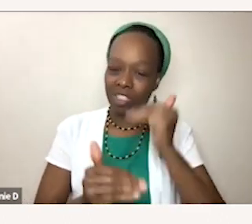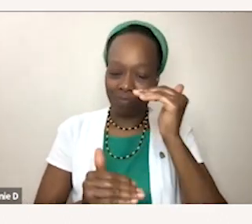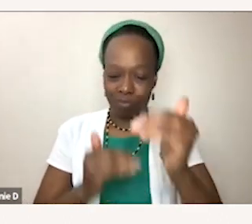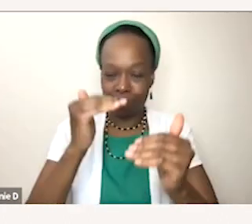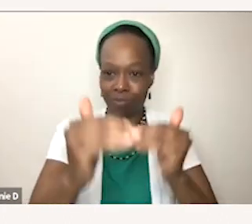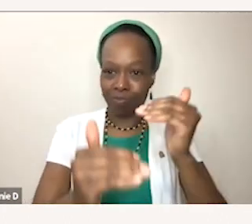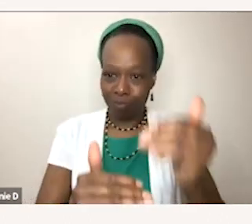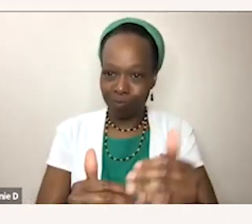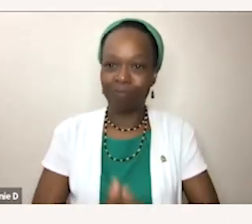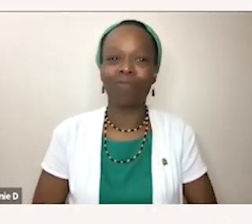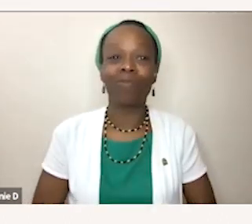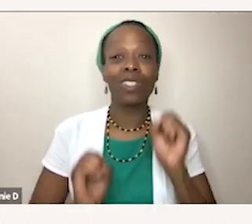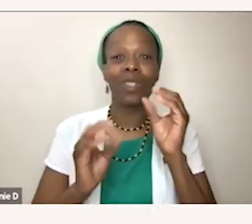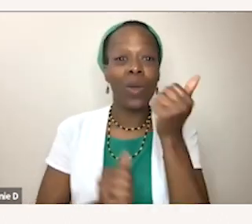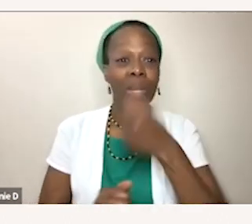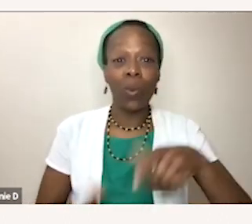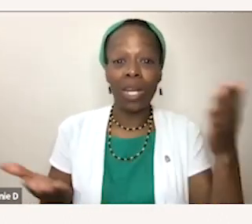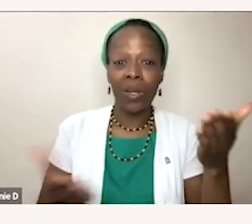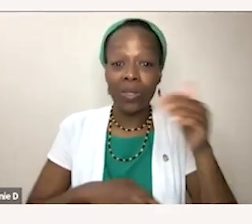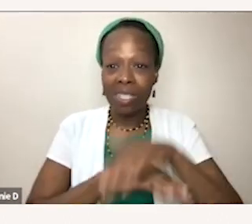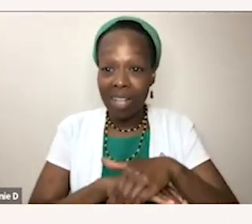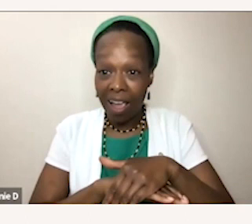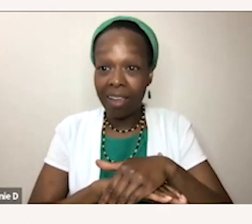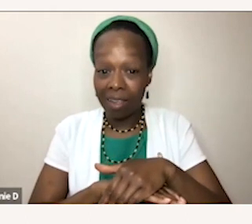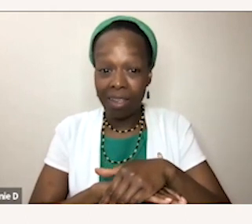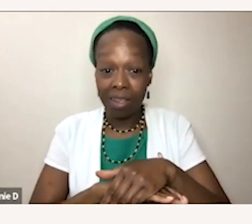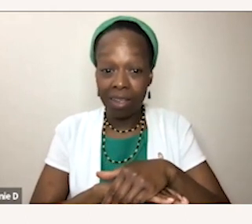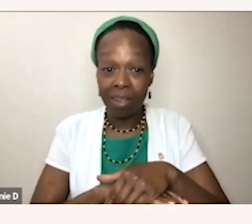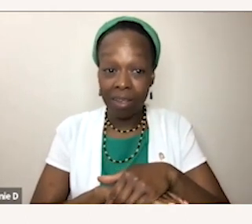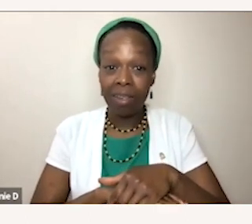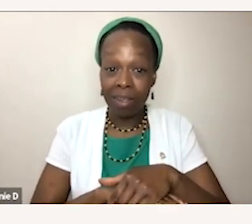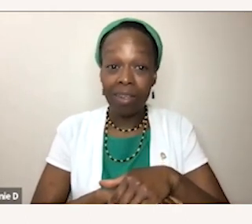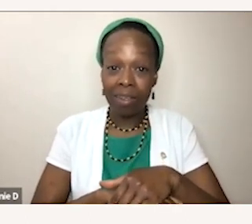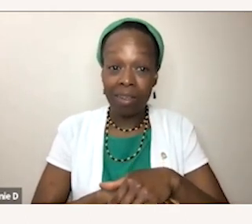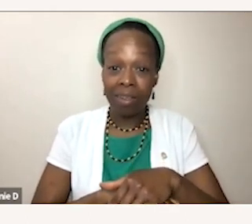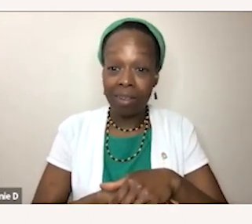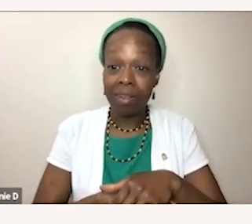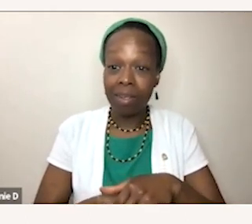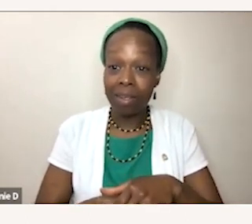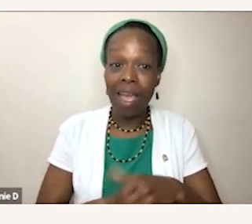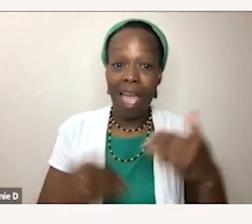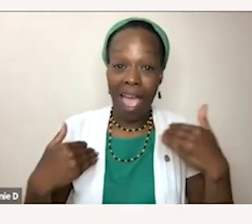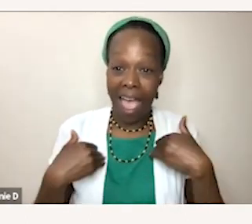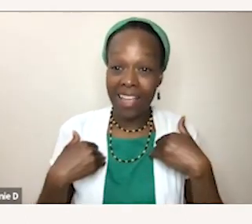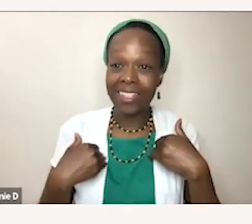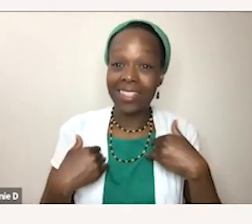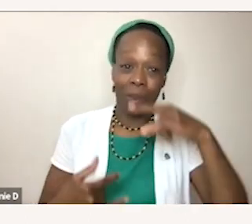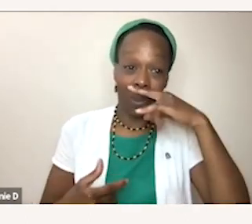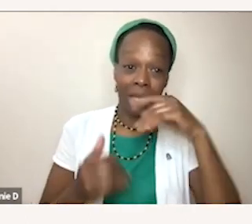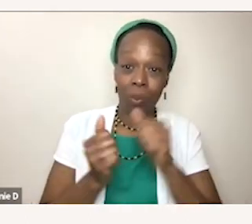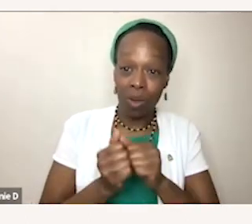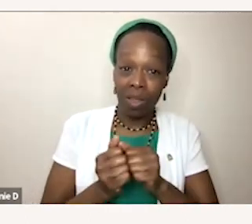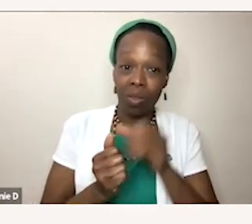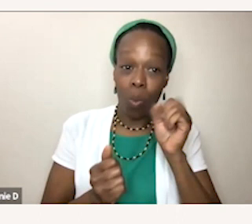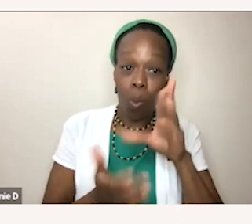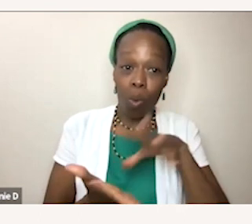So anyone here on this webinar tonight, likely has a child with a disability or, has a student within your